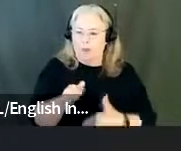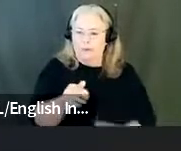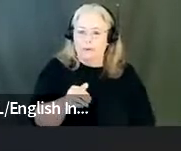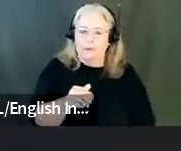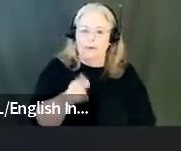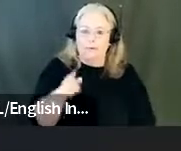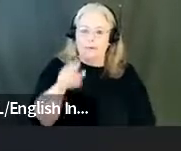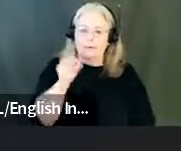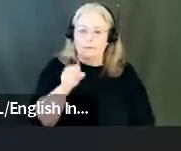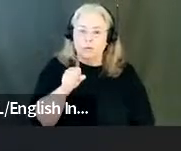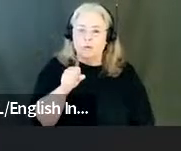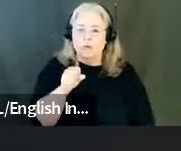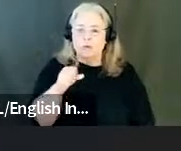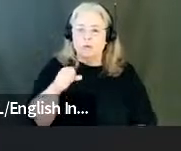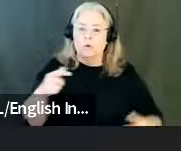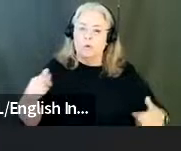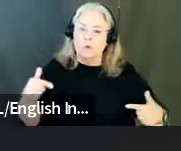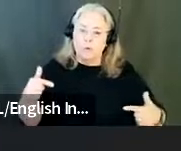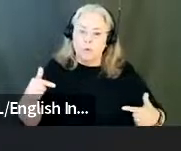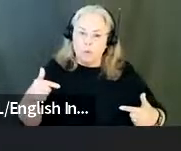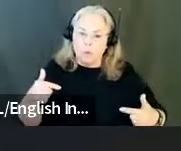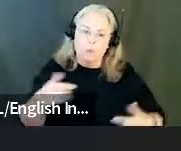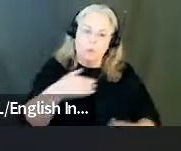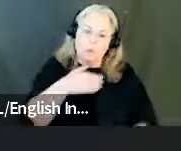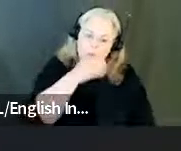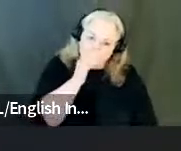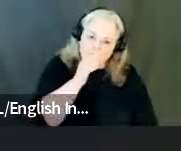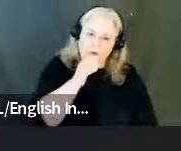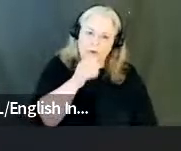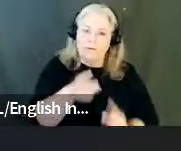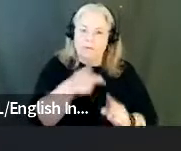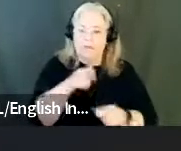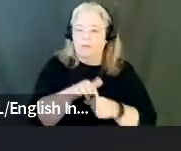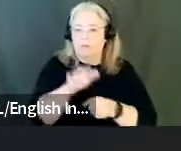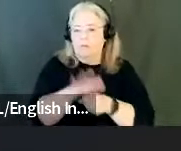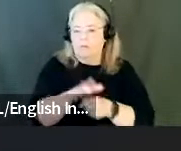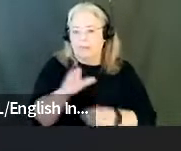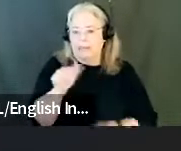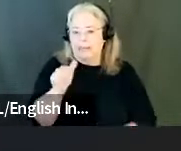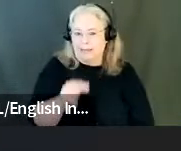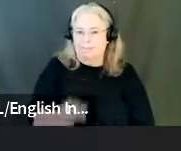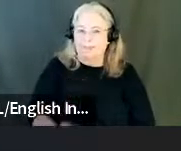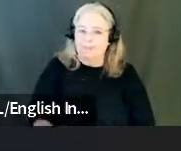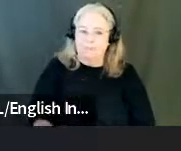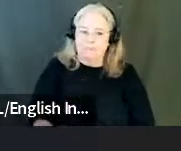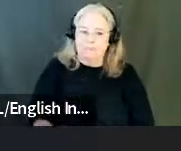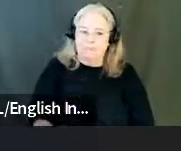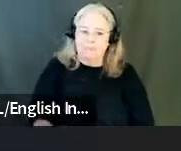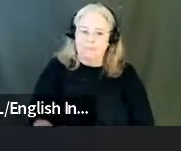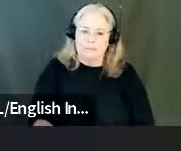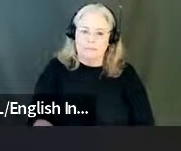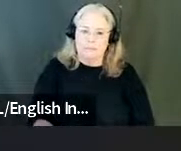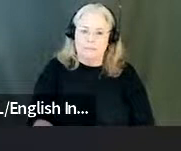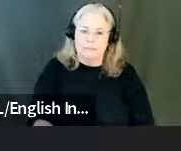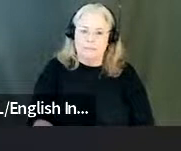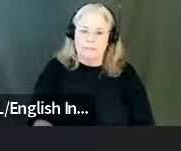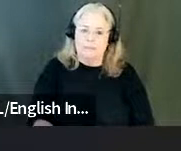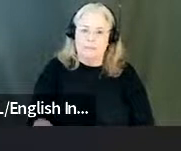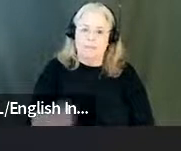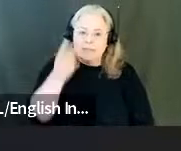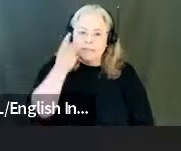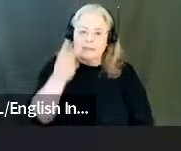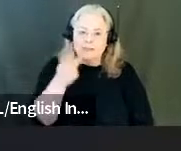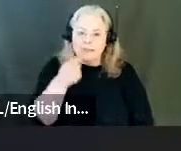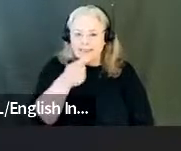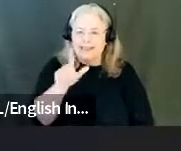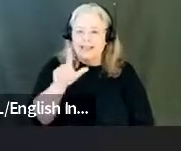he's able to roll his wheelchair up and drink from his soda can that way. Here you can see the Locklift